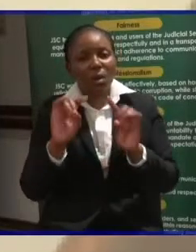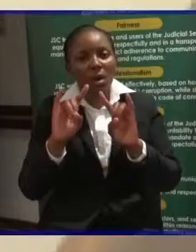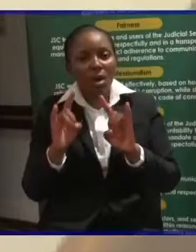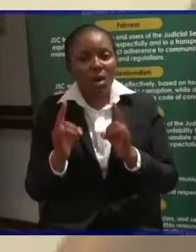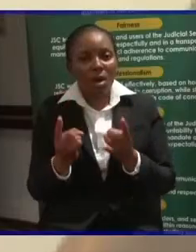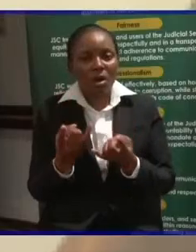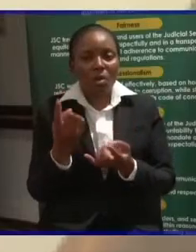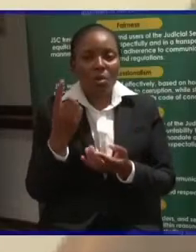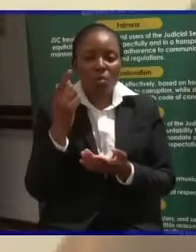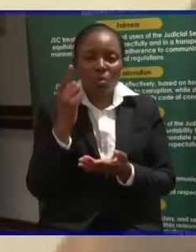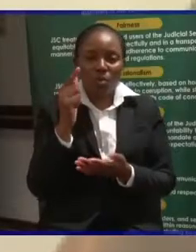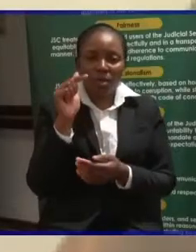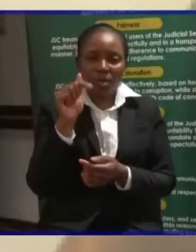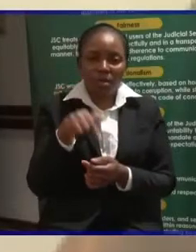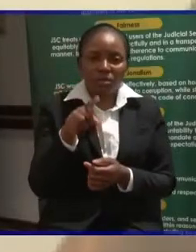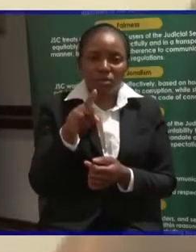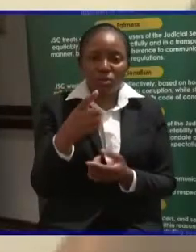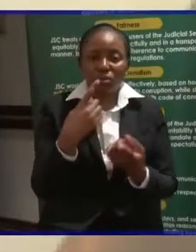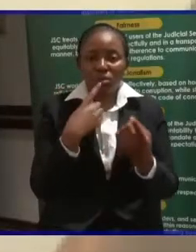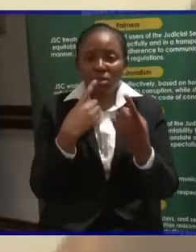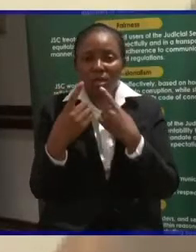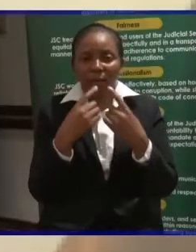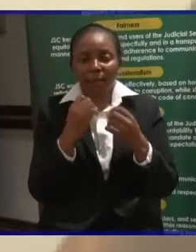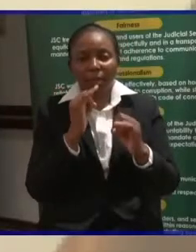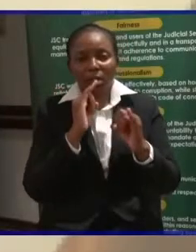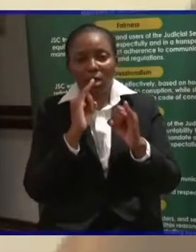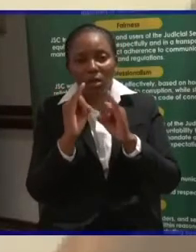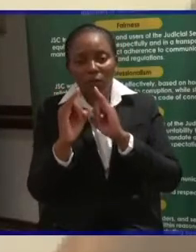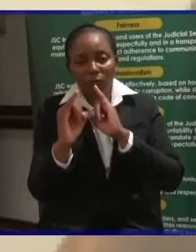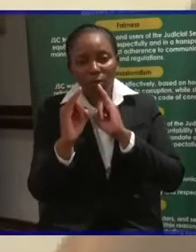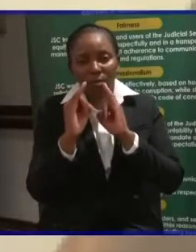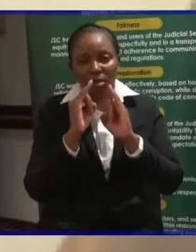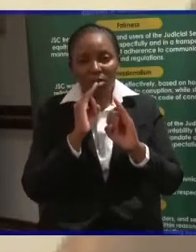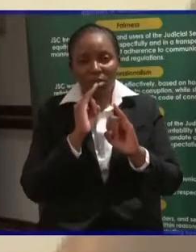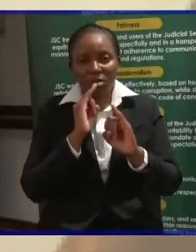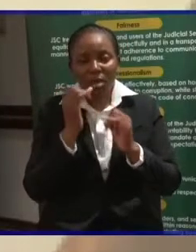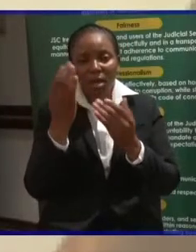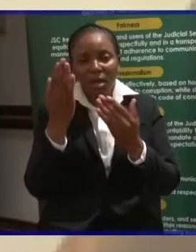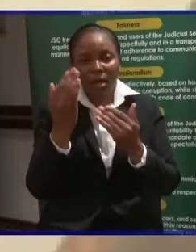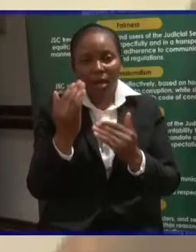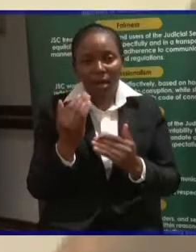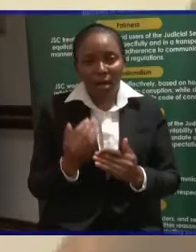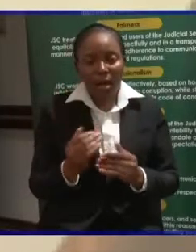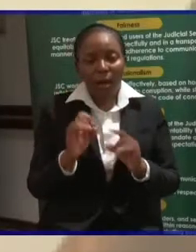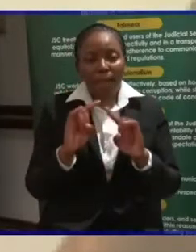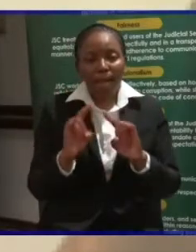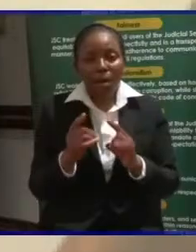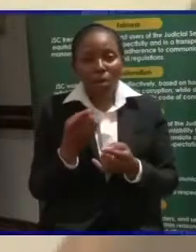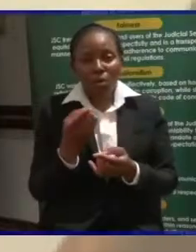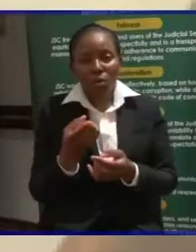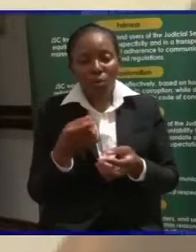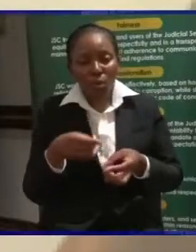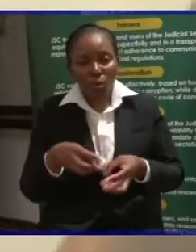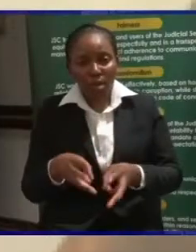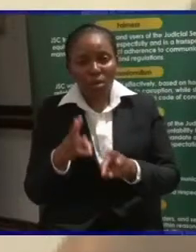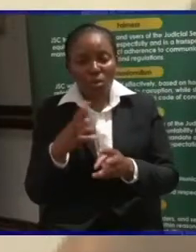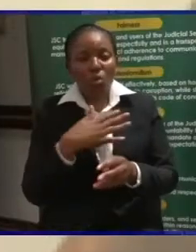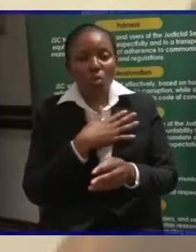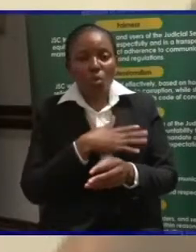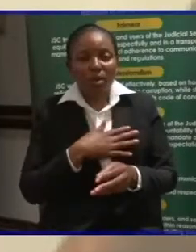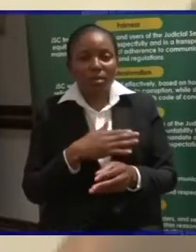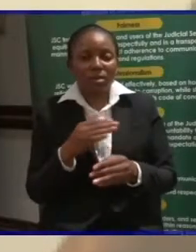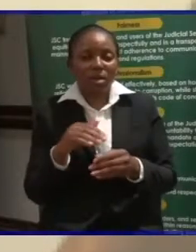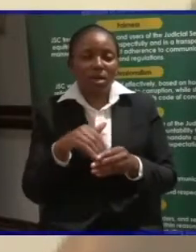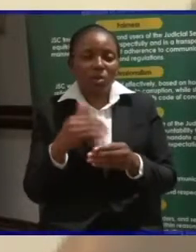about that you say the information didn't come out the way you wanted it to come